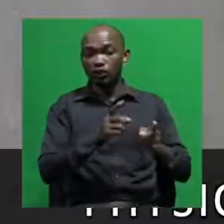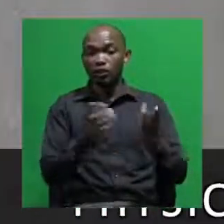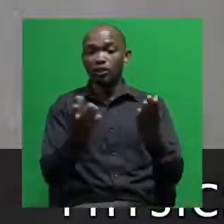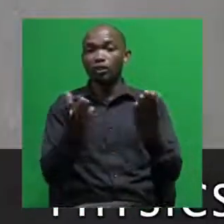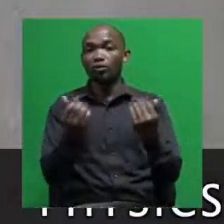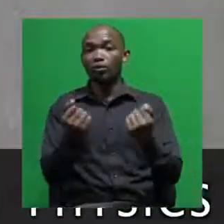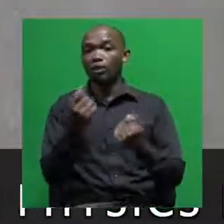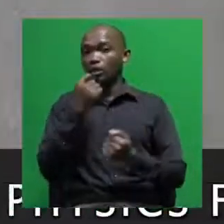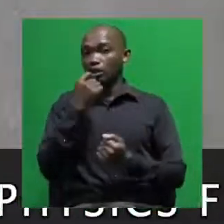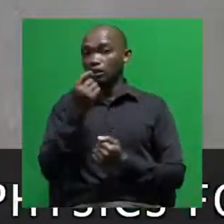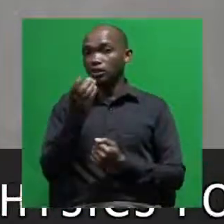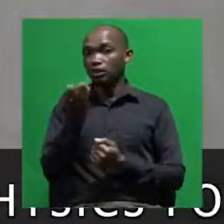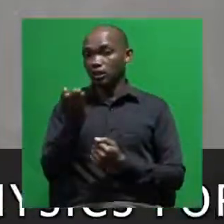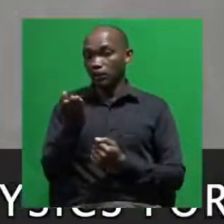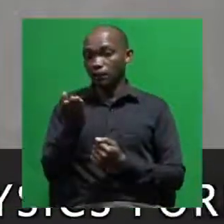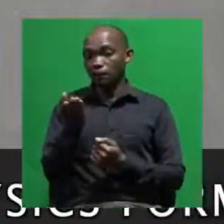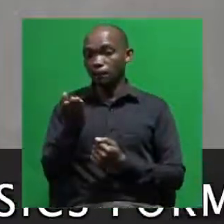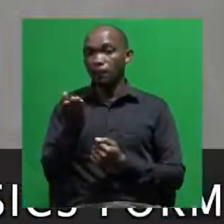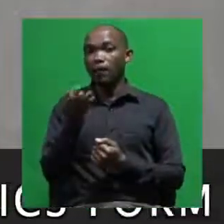kinetic energy.